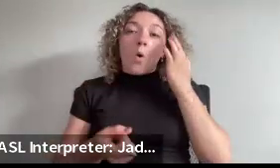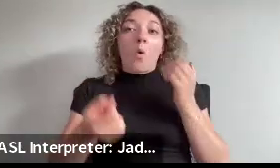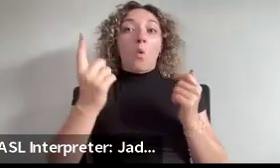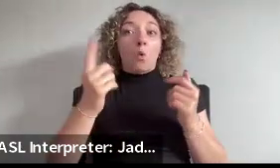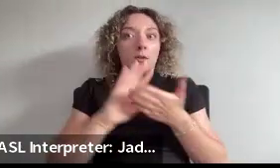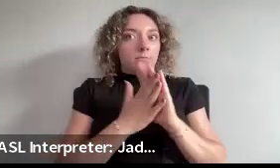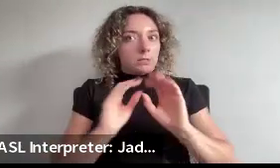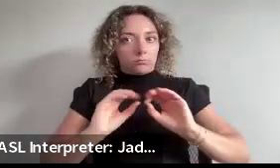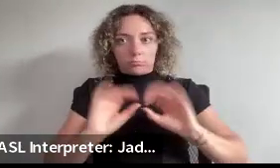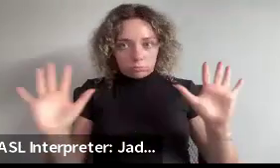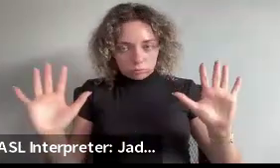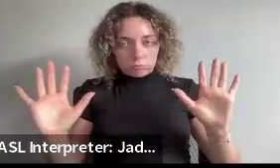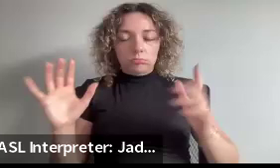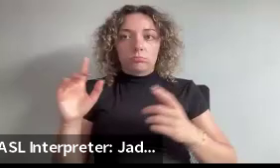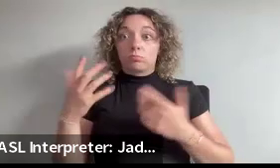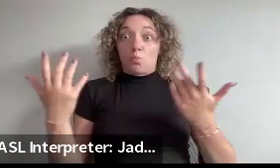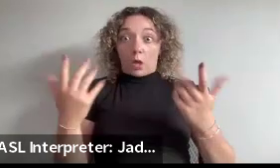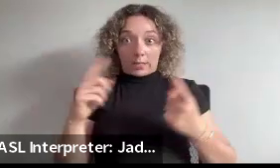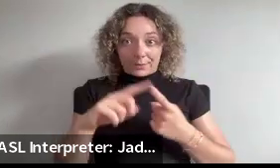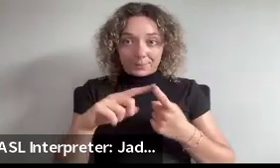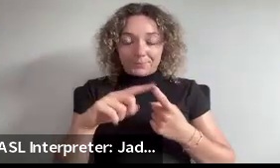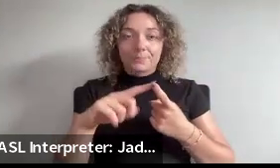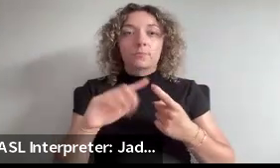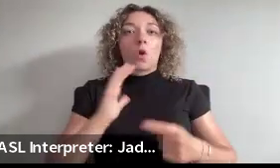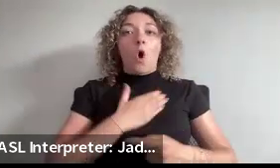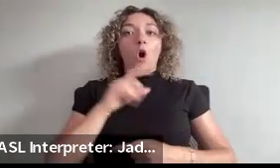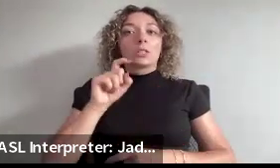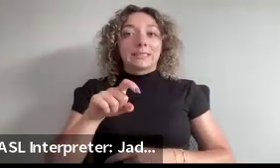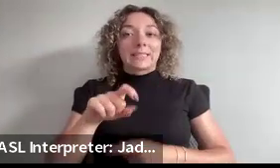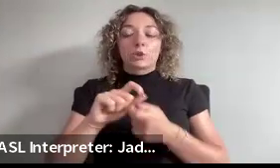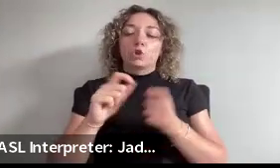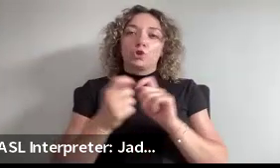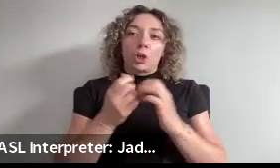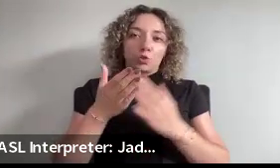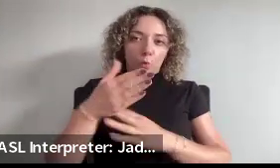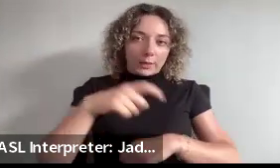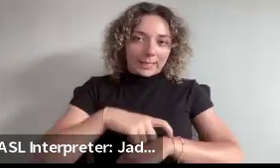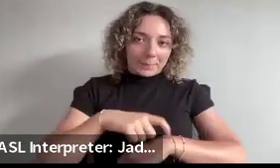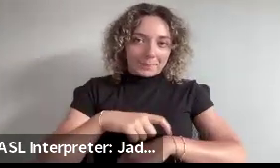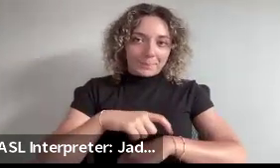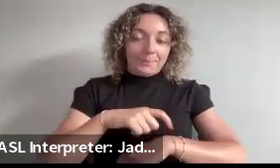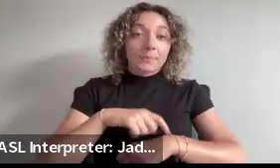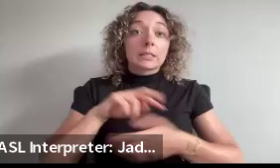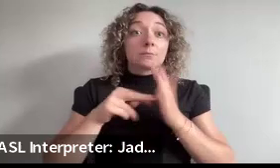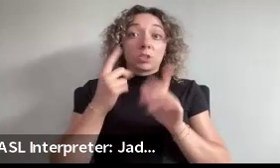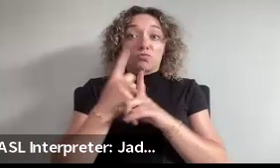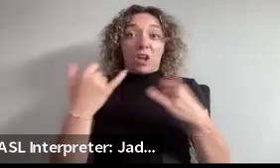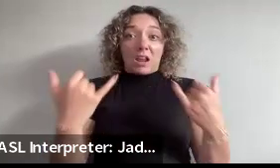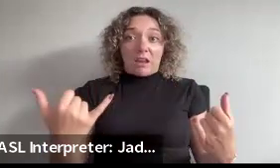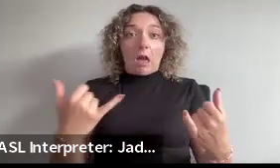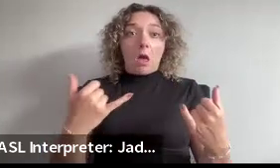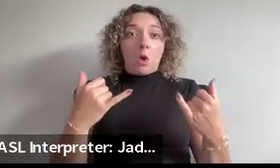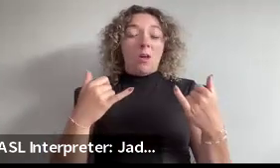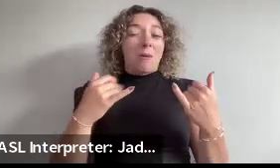very clear is that our needs change over time. So while right now our